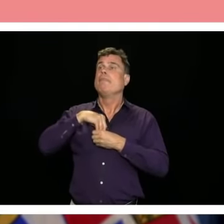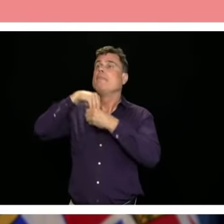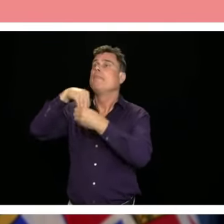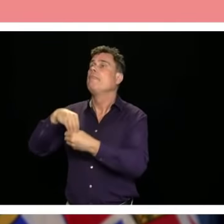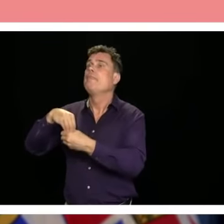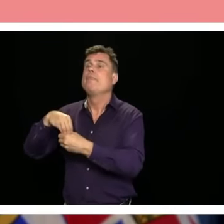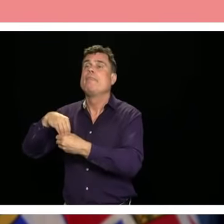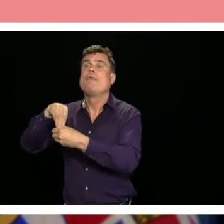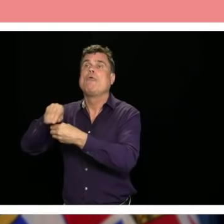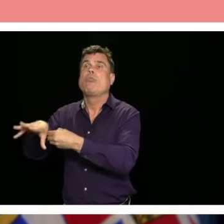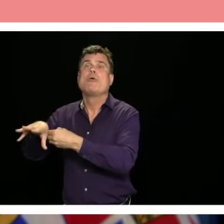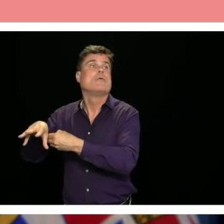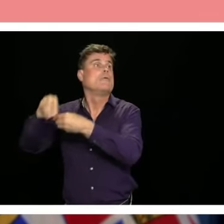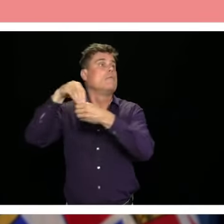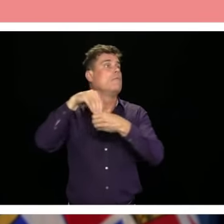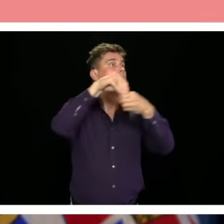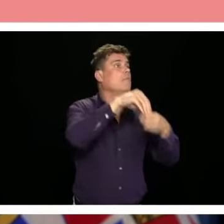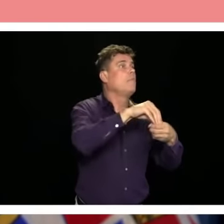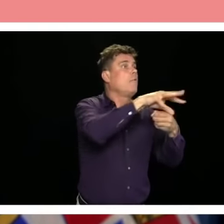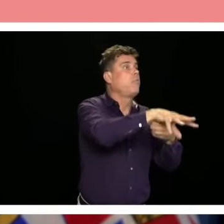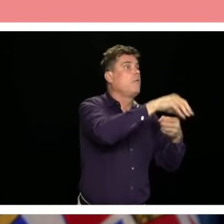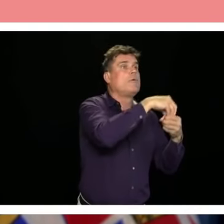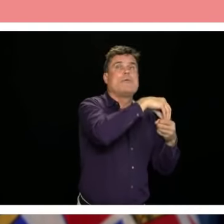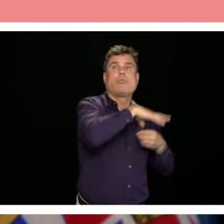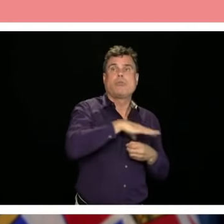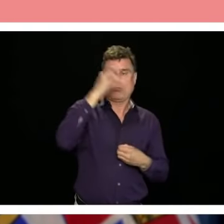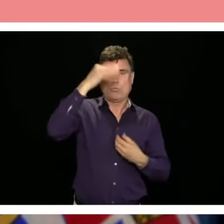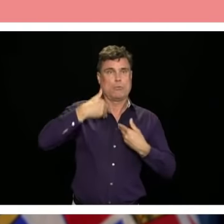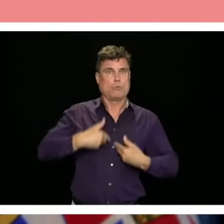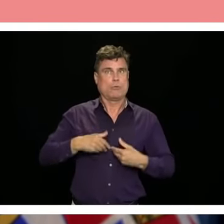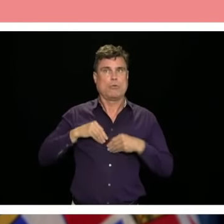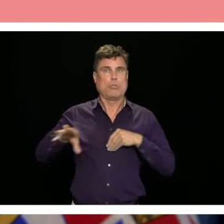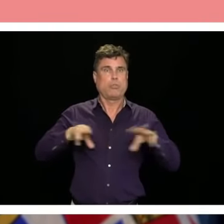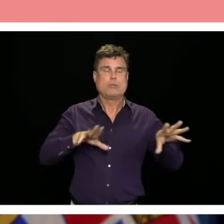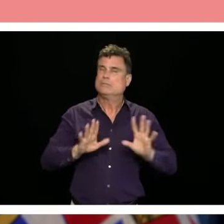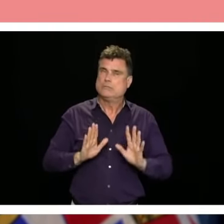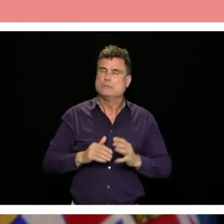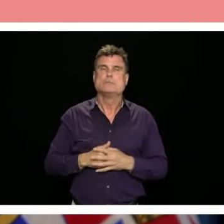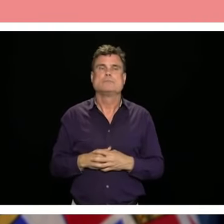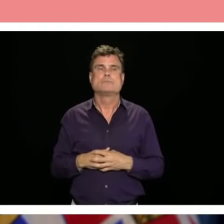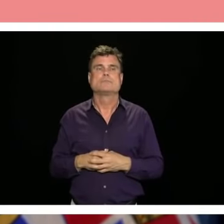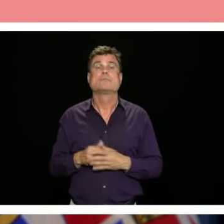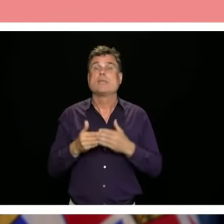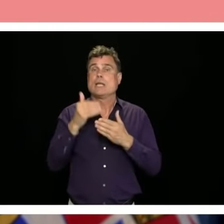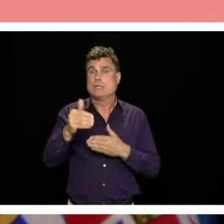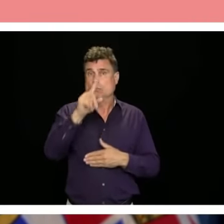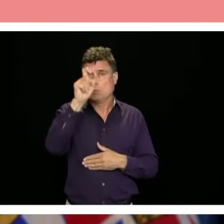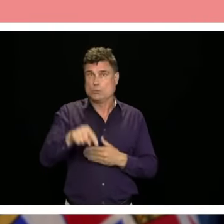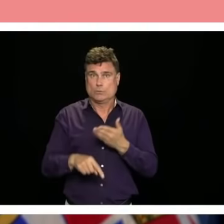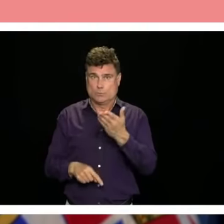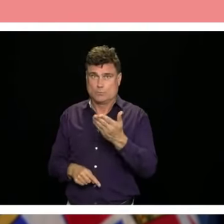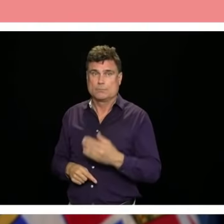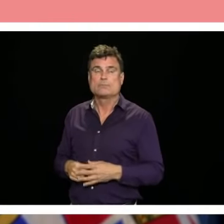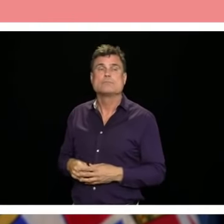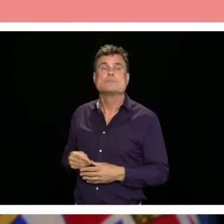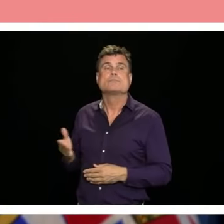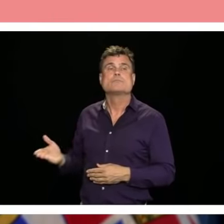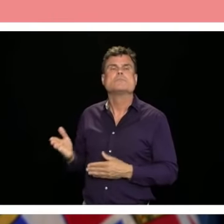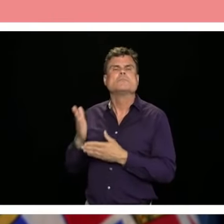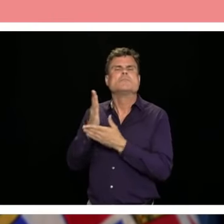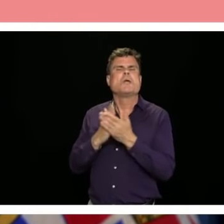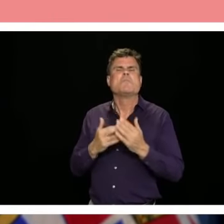communities, different parts of the province, that can set us back quite a bit. So those are the things what we'll be looking